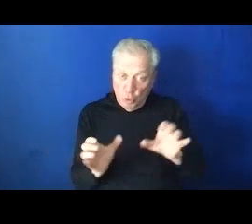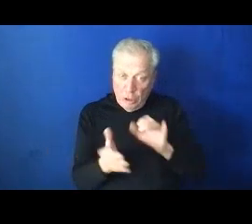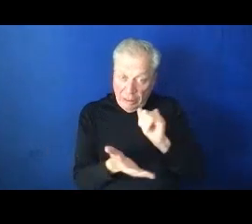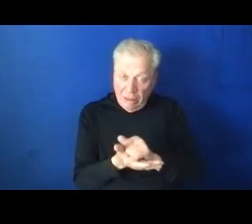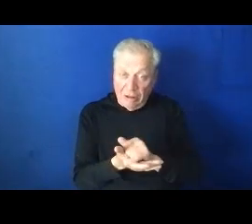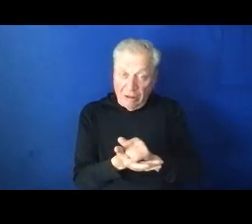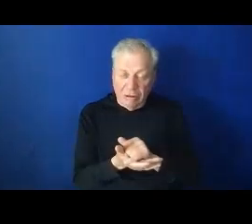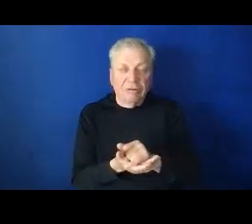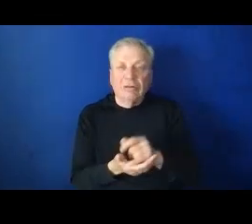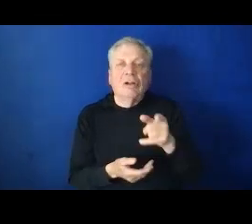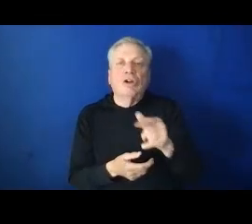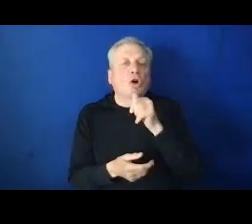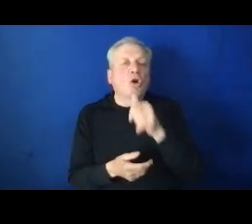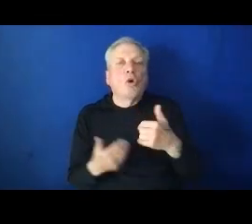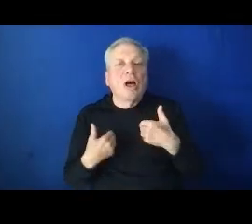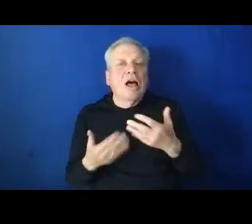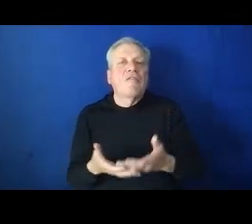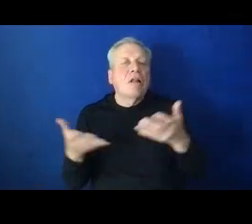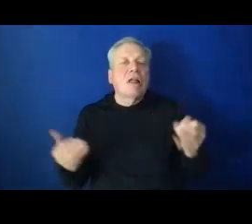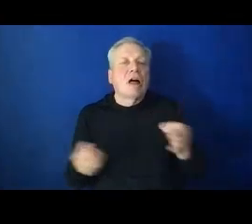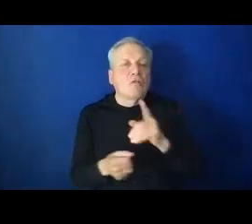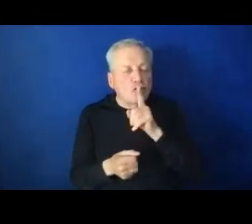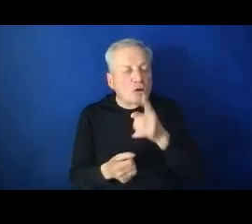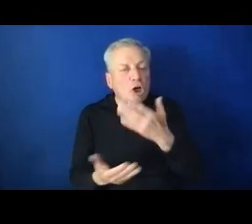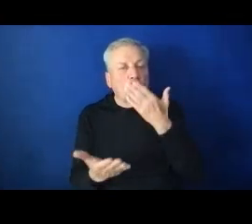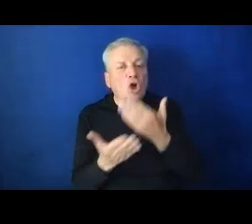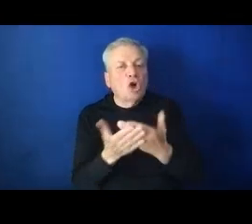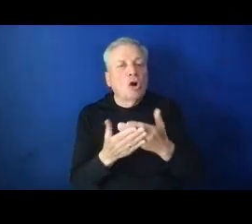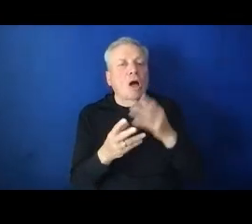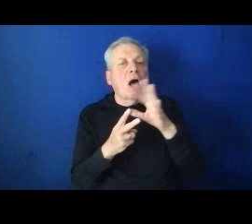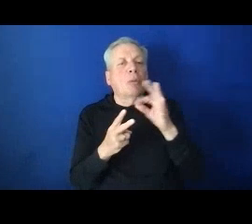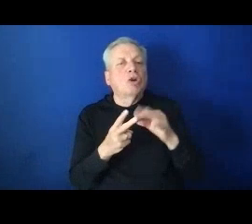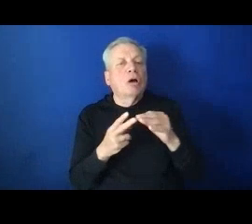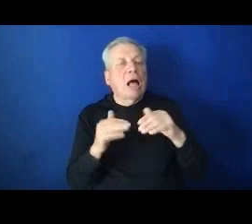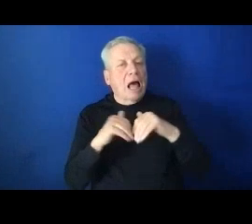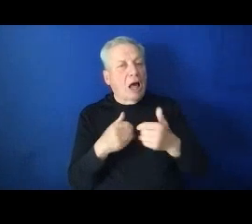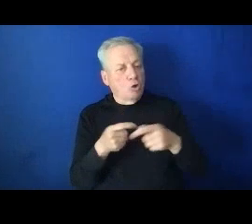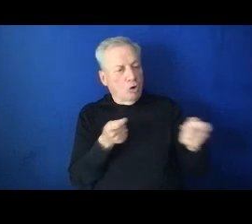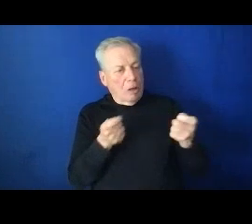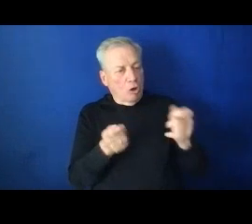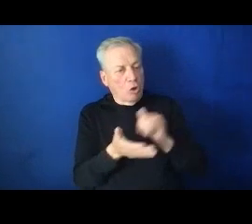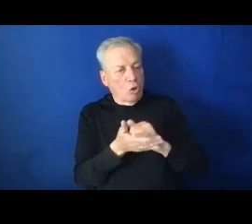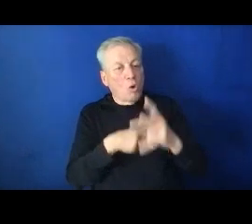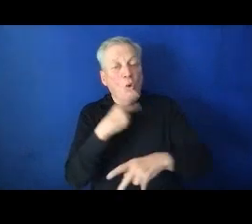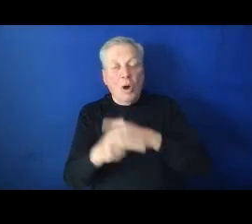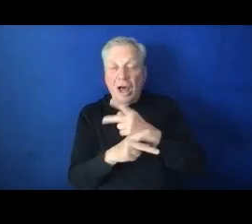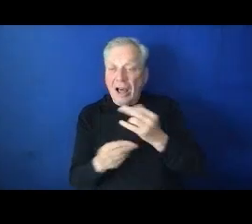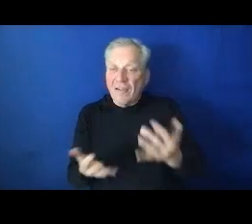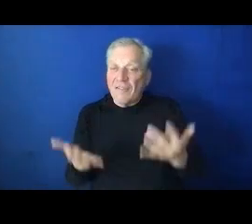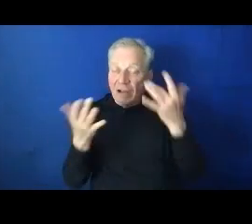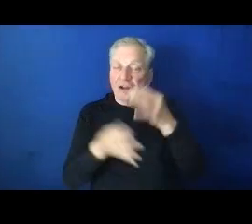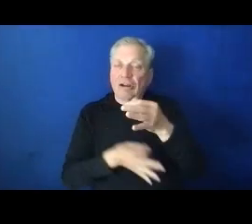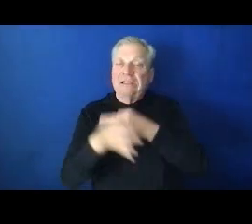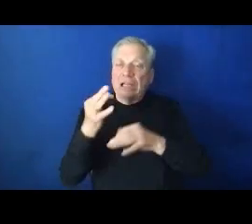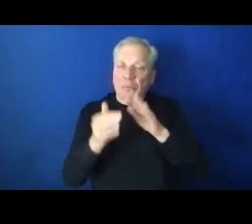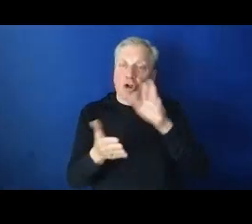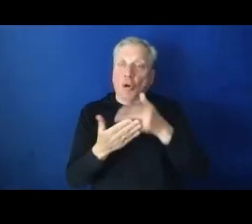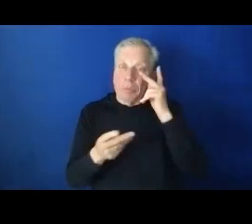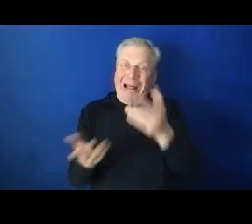you don't have a lot of really good options on how to manage those fires, except to get everyone the heck out of the